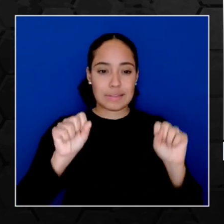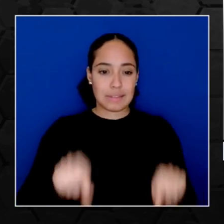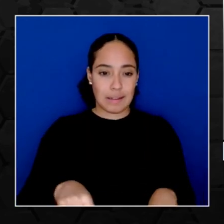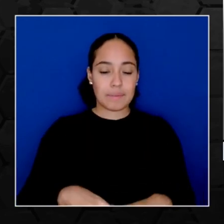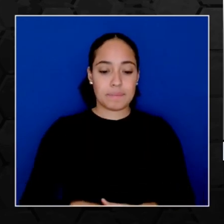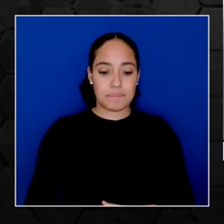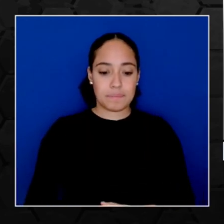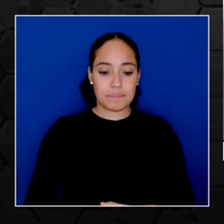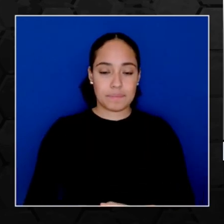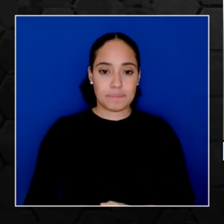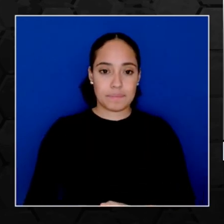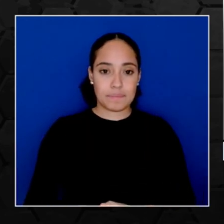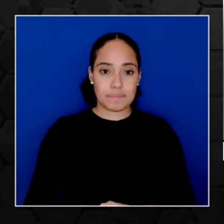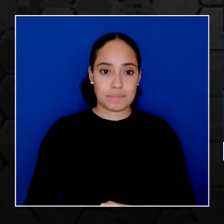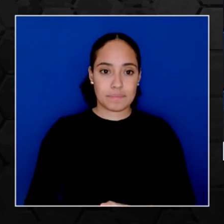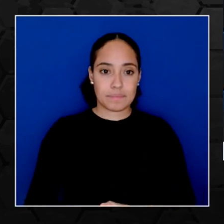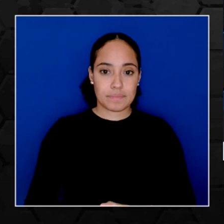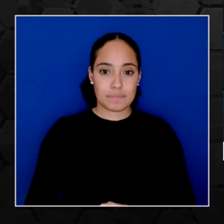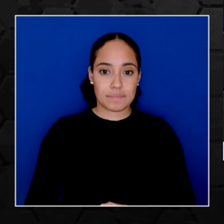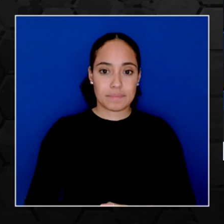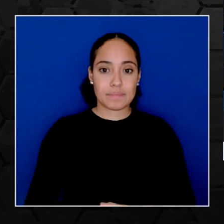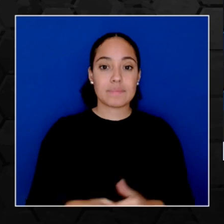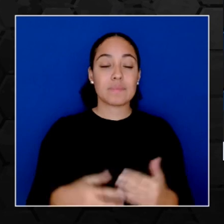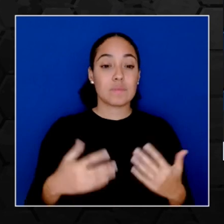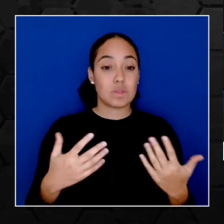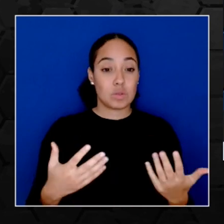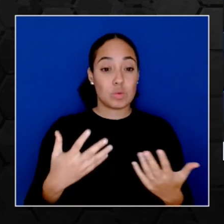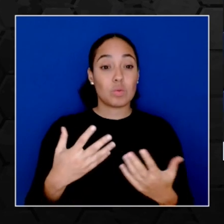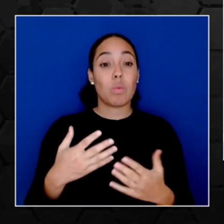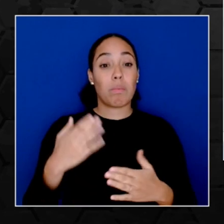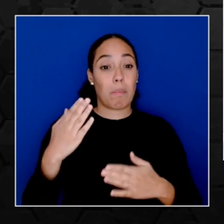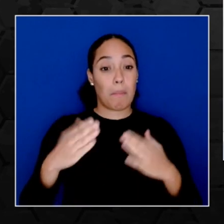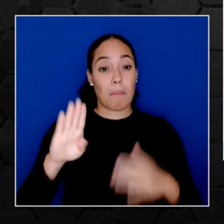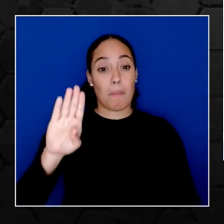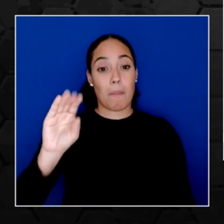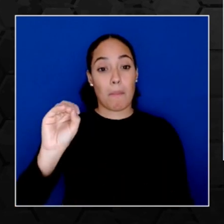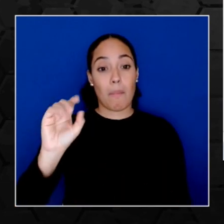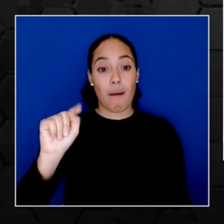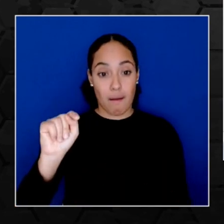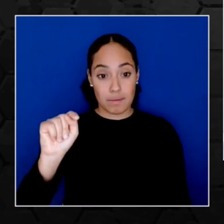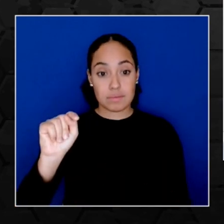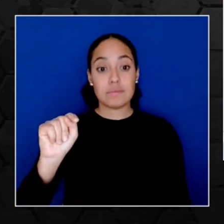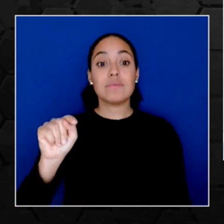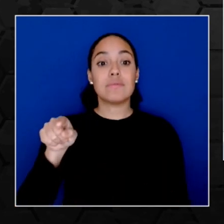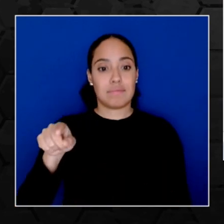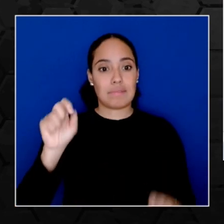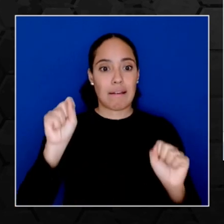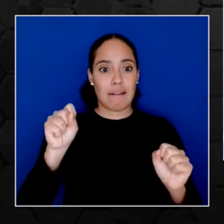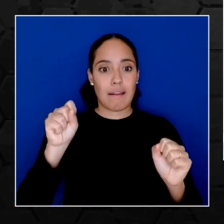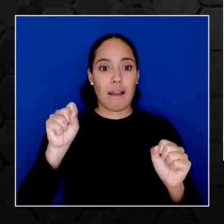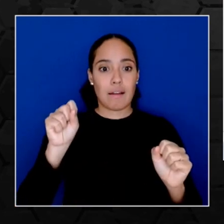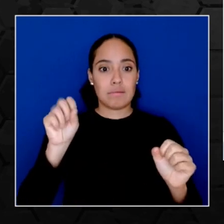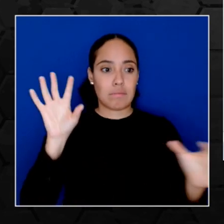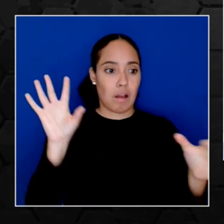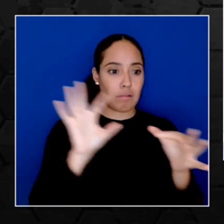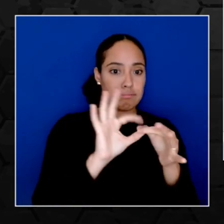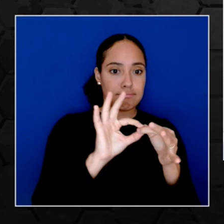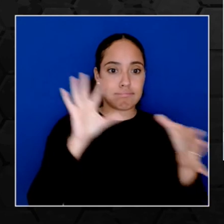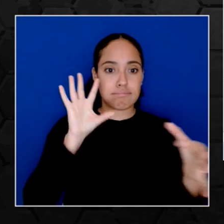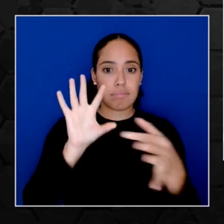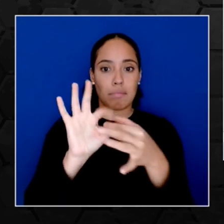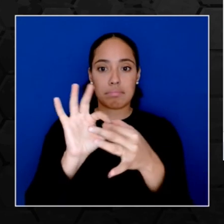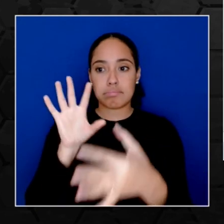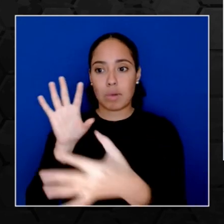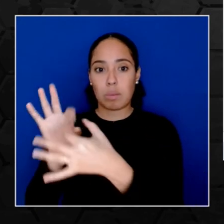your bot to various channels. Now I have shown you one with the Teams, and you can go ahead and create it with different channels as